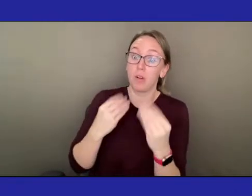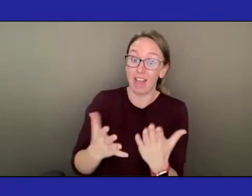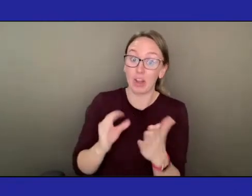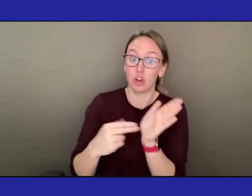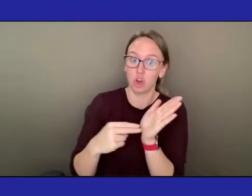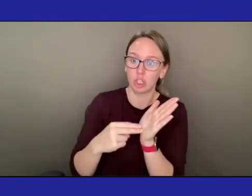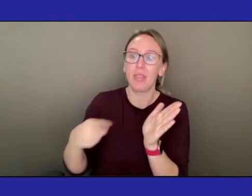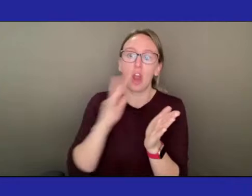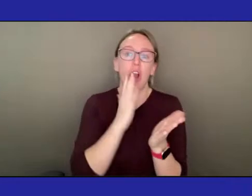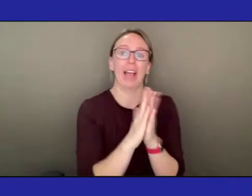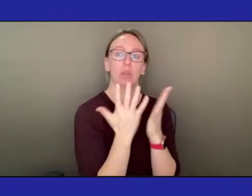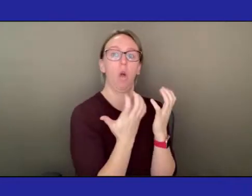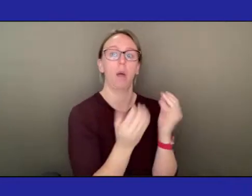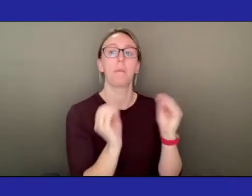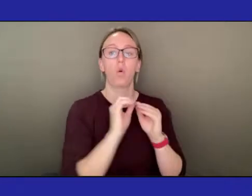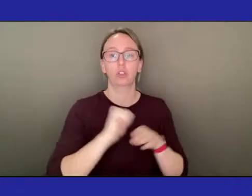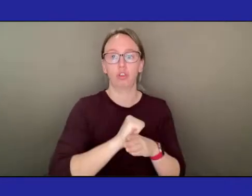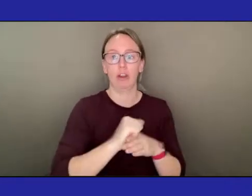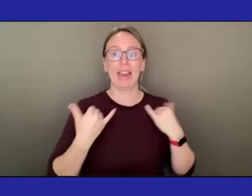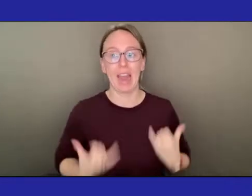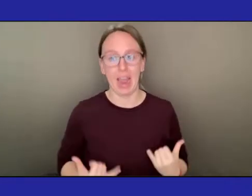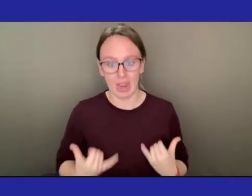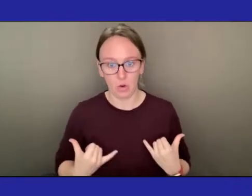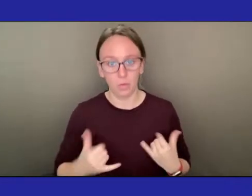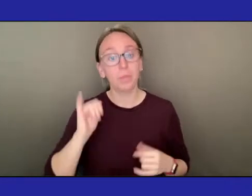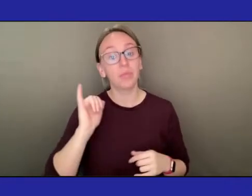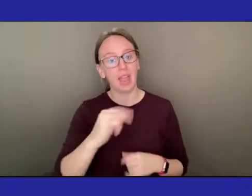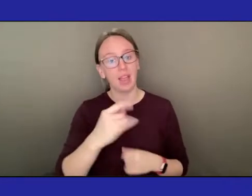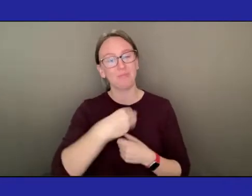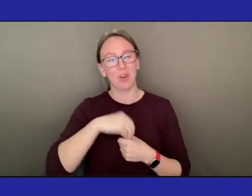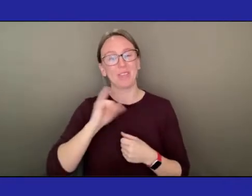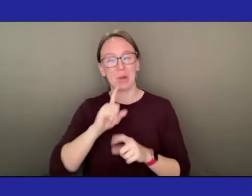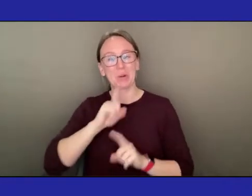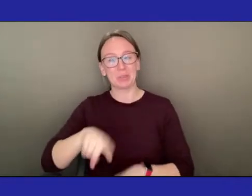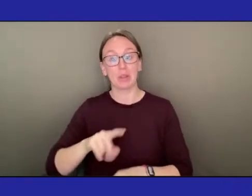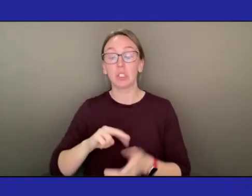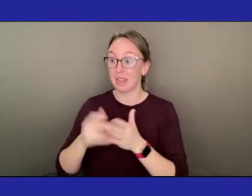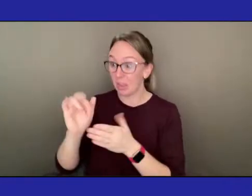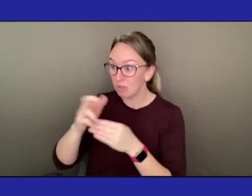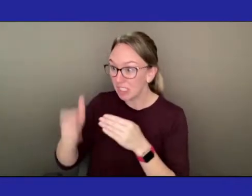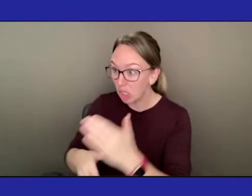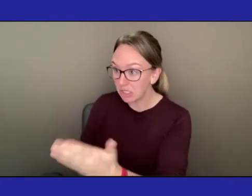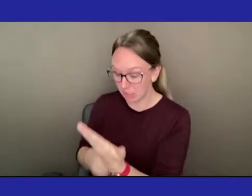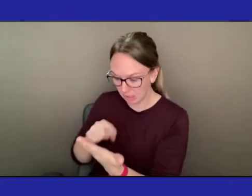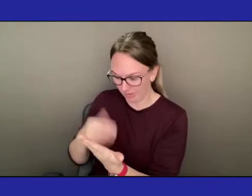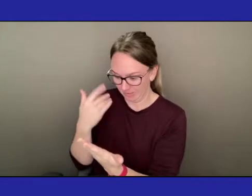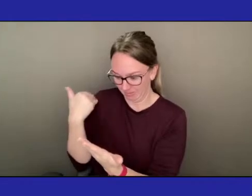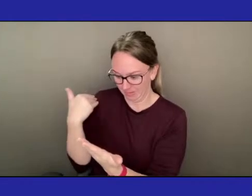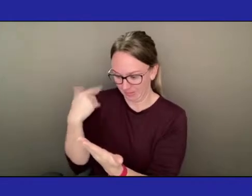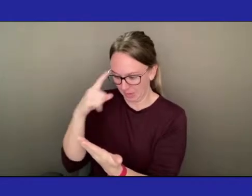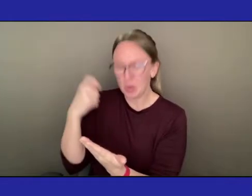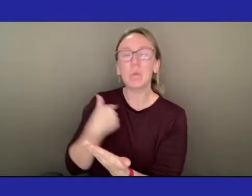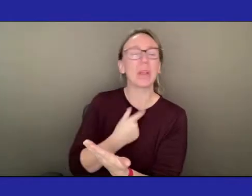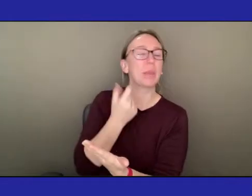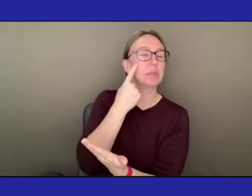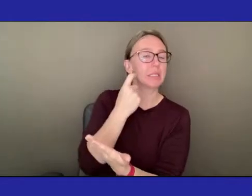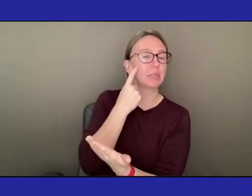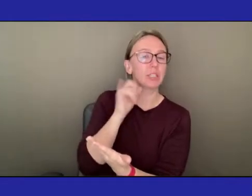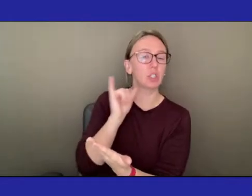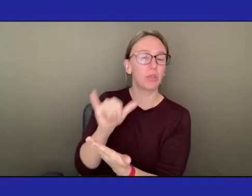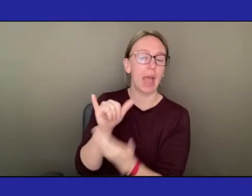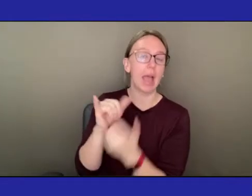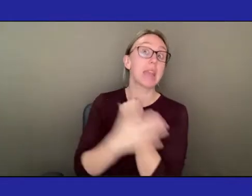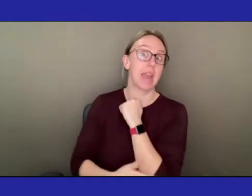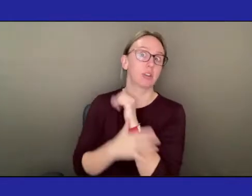training. And this was part of that response. So we got those results of this summer. We had the suspicion that was going to be nationally. People